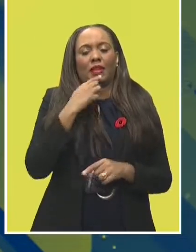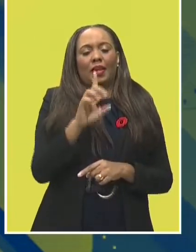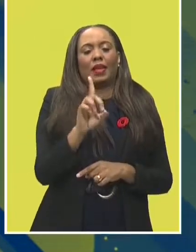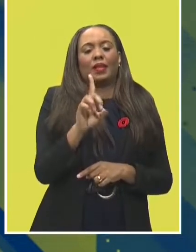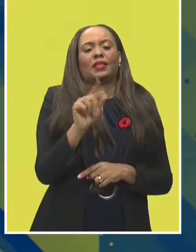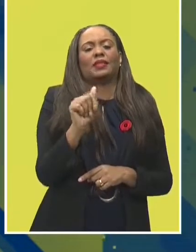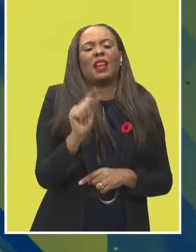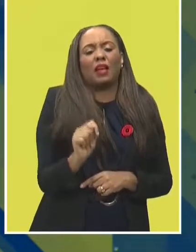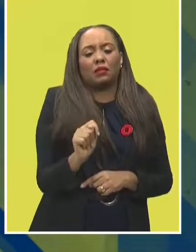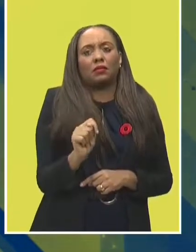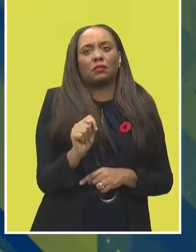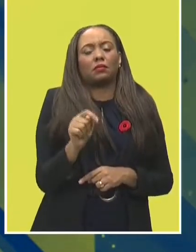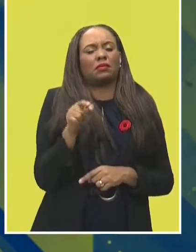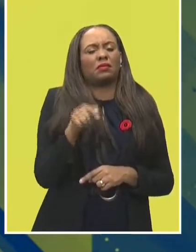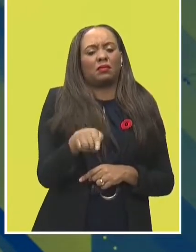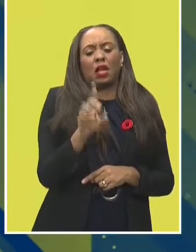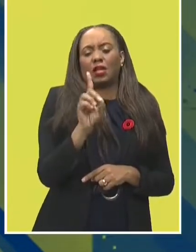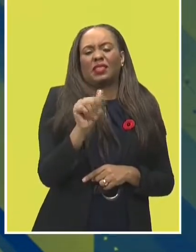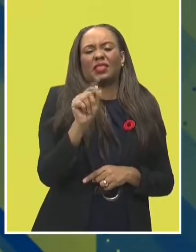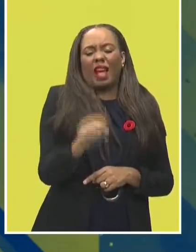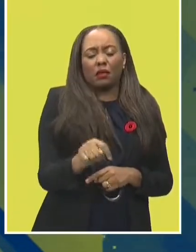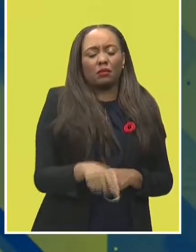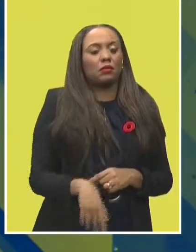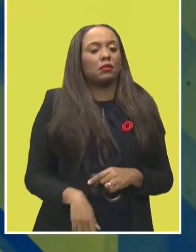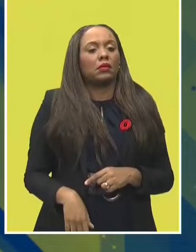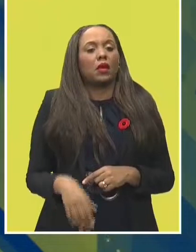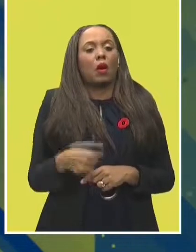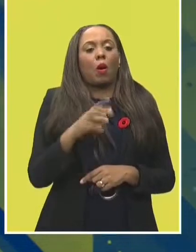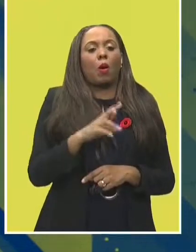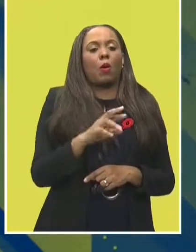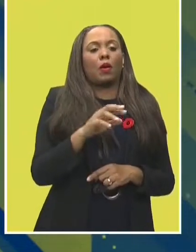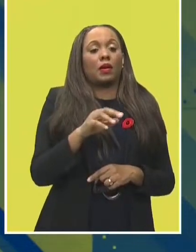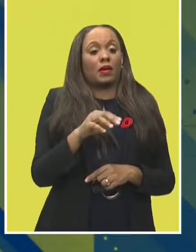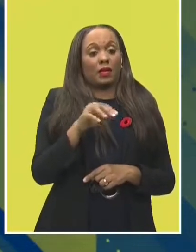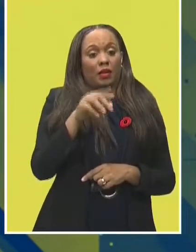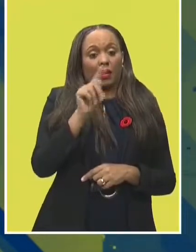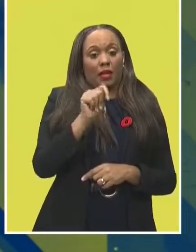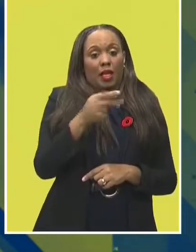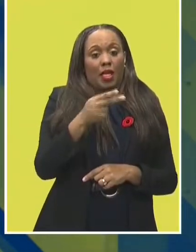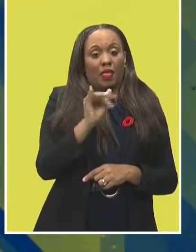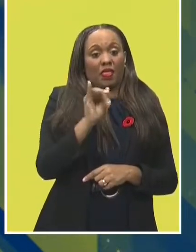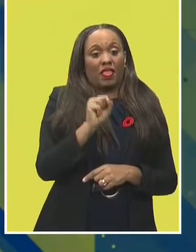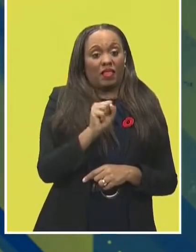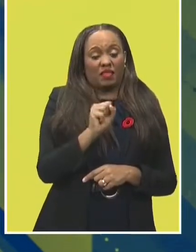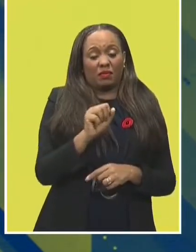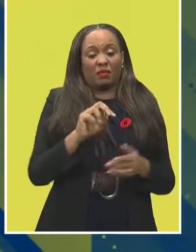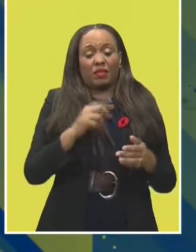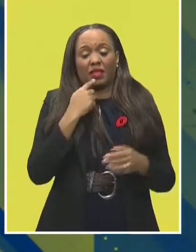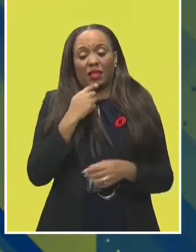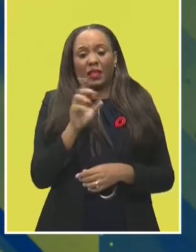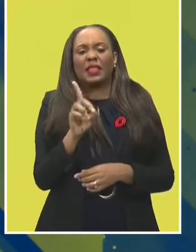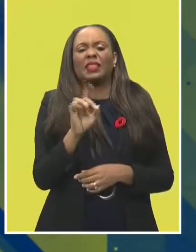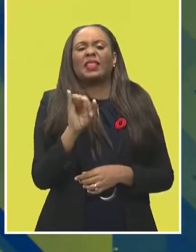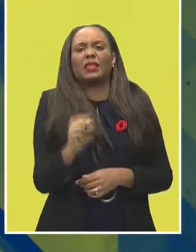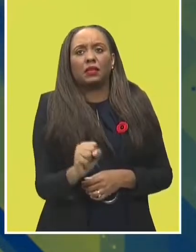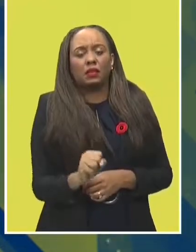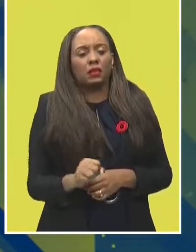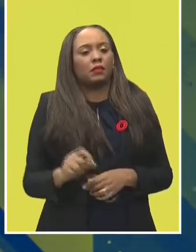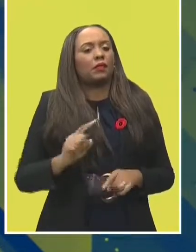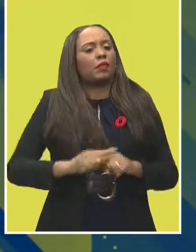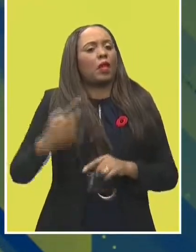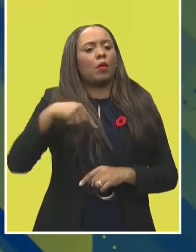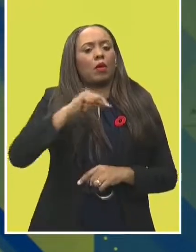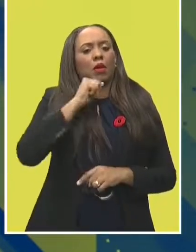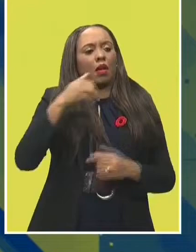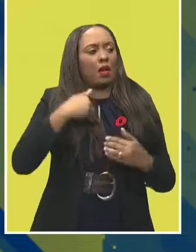dis. What's interesting about Bajan dialect is that it's mainly a spoken language and has no standardization of its written form.